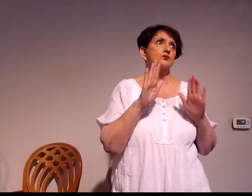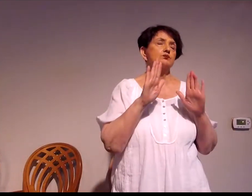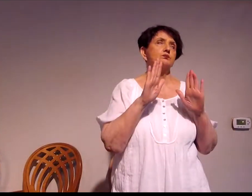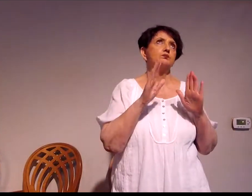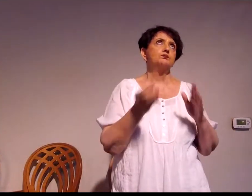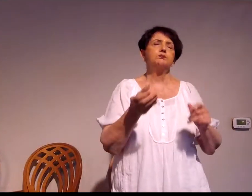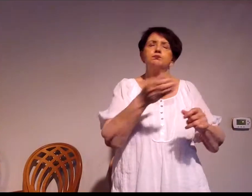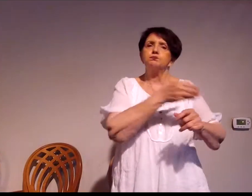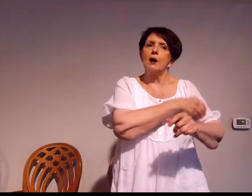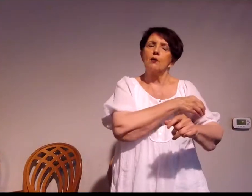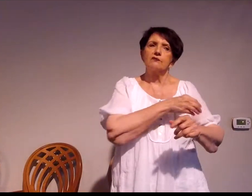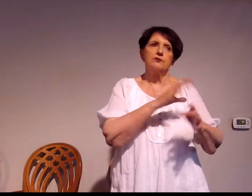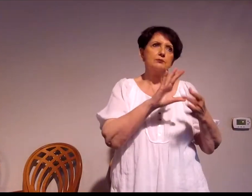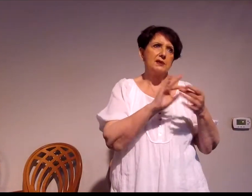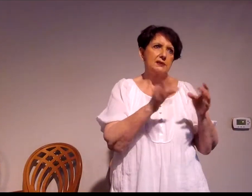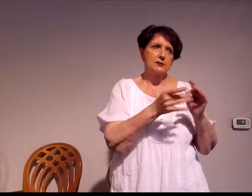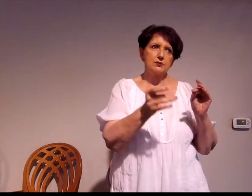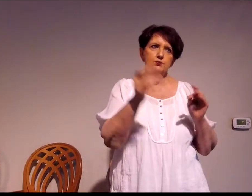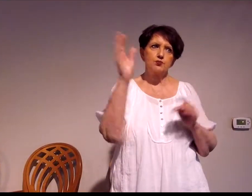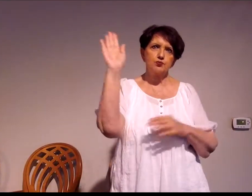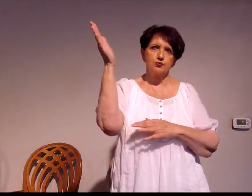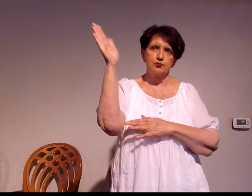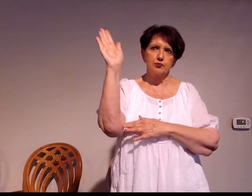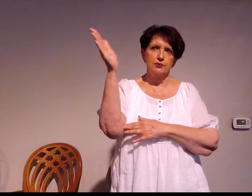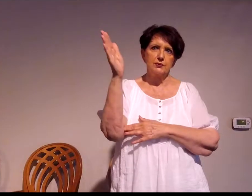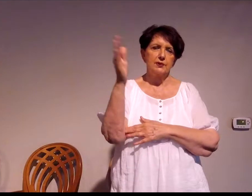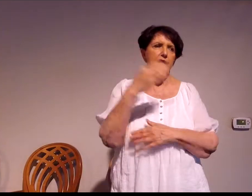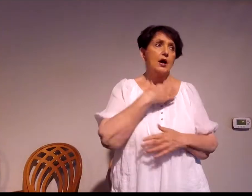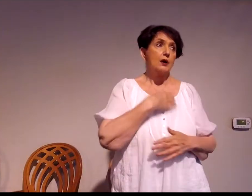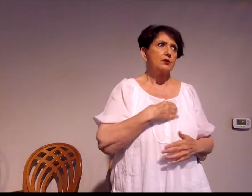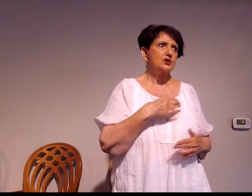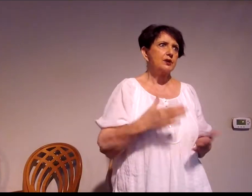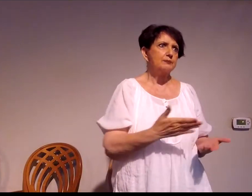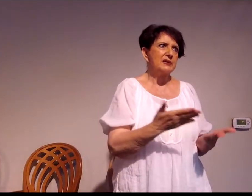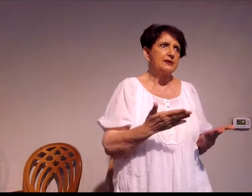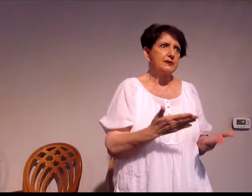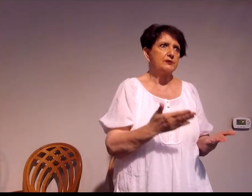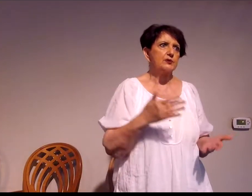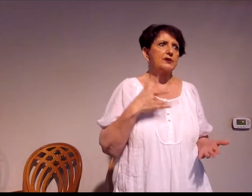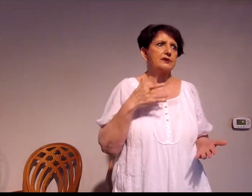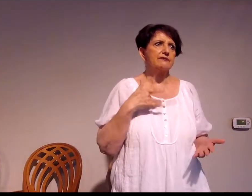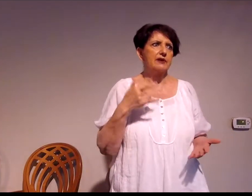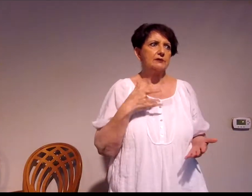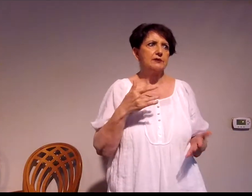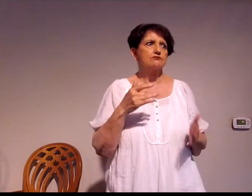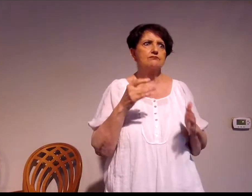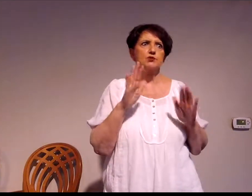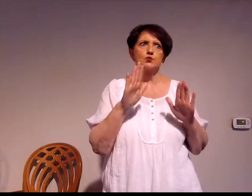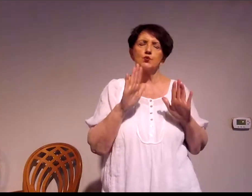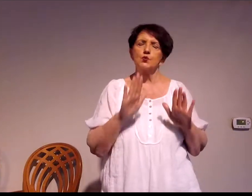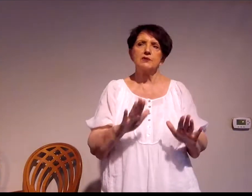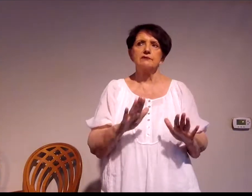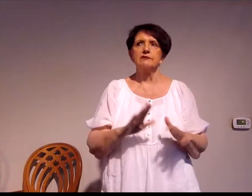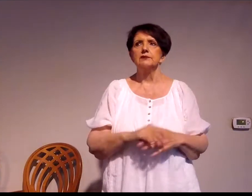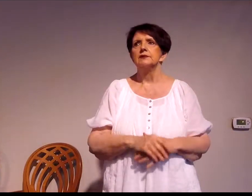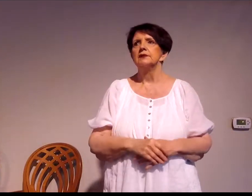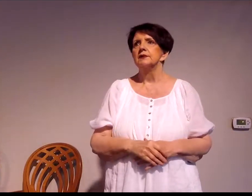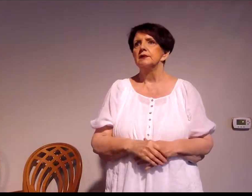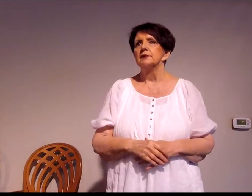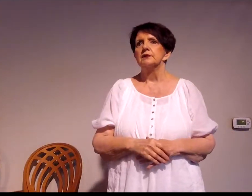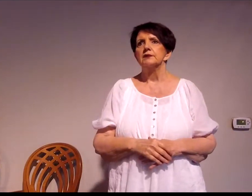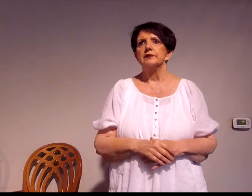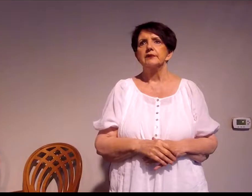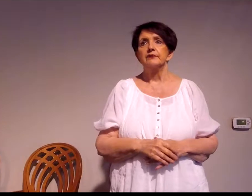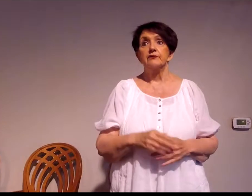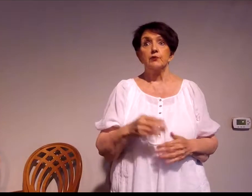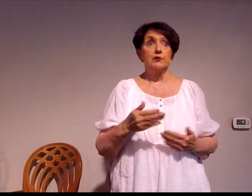powerful message. If you were here, I wish I was in the sanctuary so I could have felt the sanctuary. If you